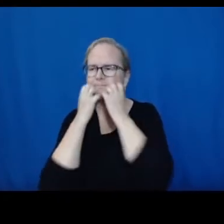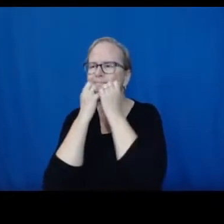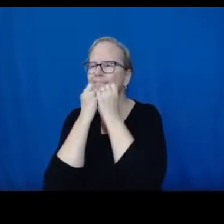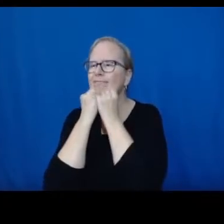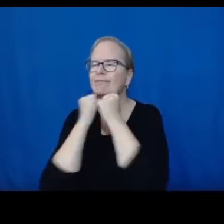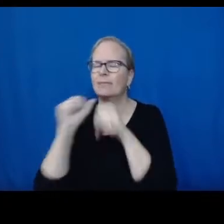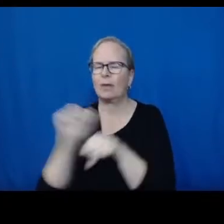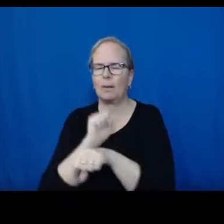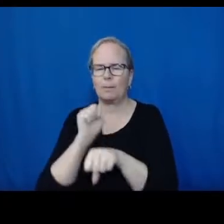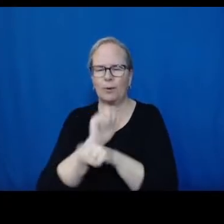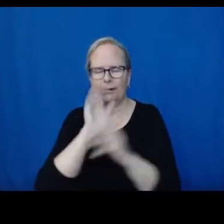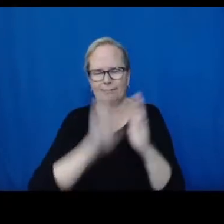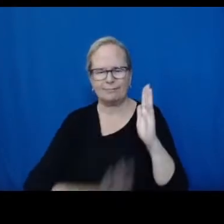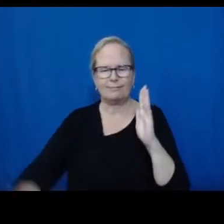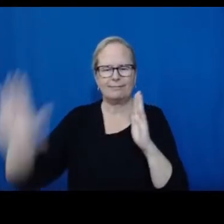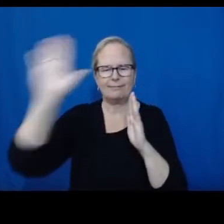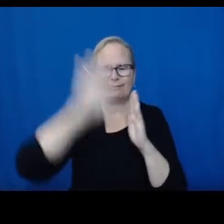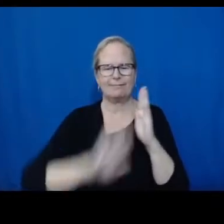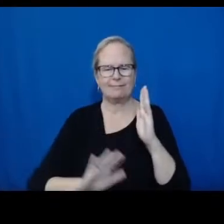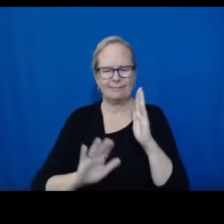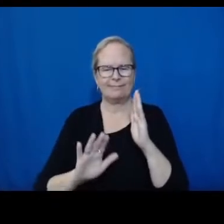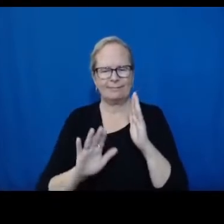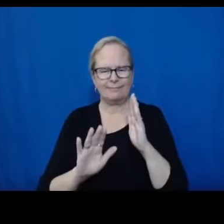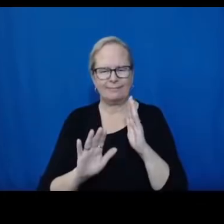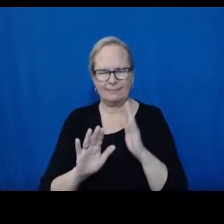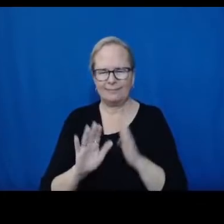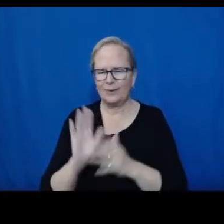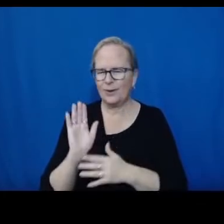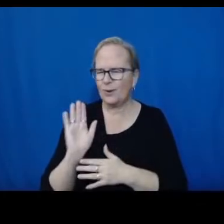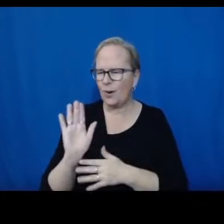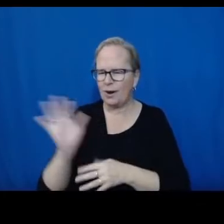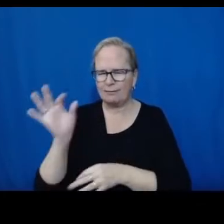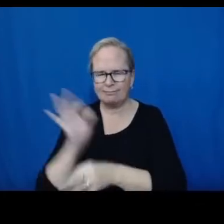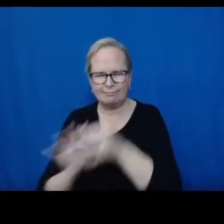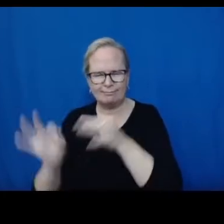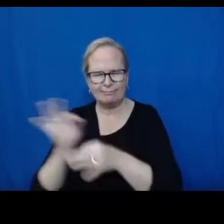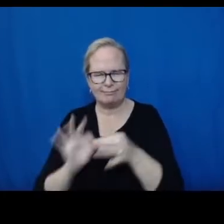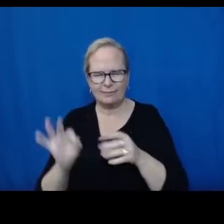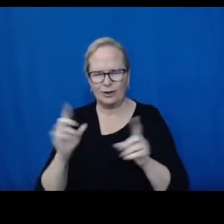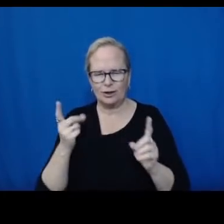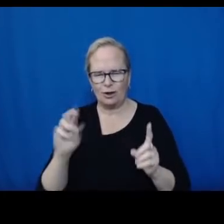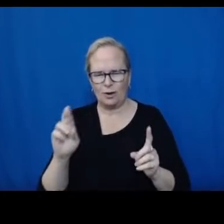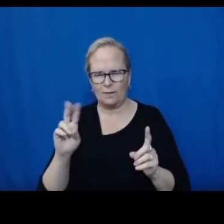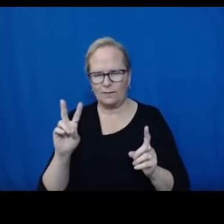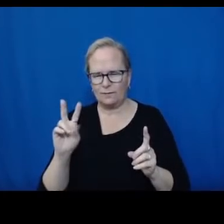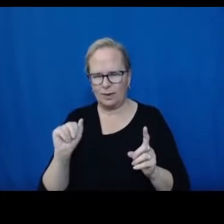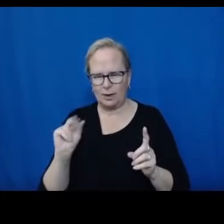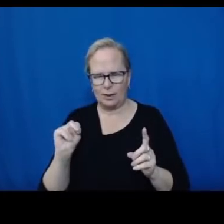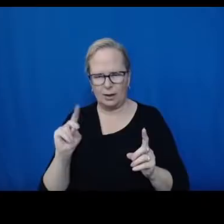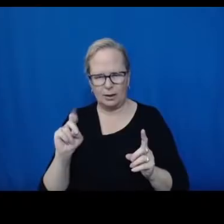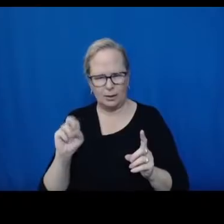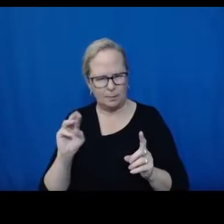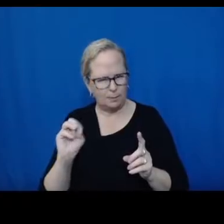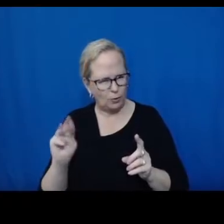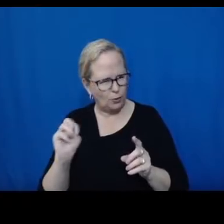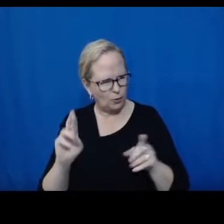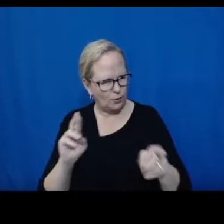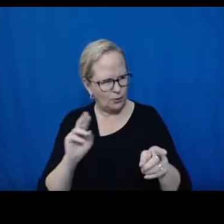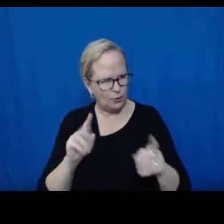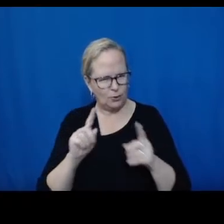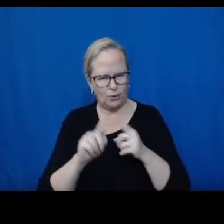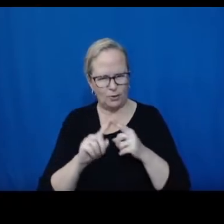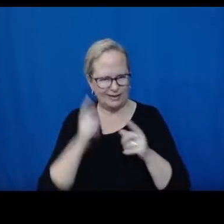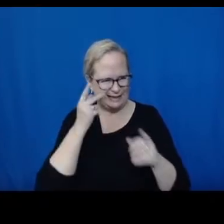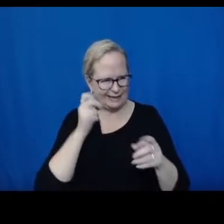that from your locum location, Dr. Vandermeer, to the hallway that you are currently in,